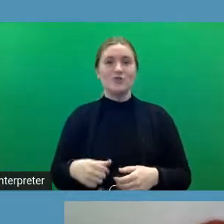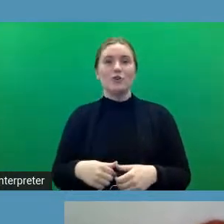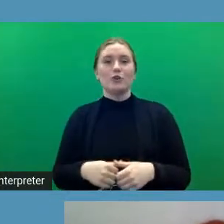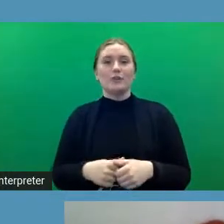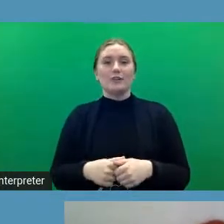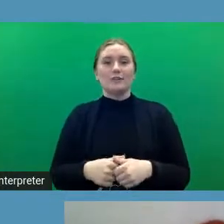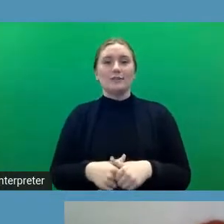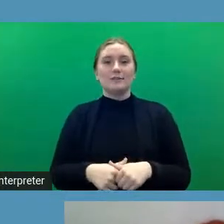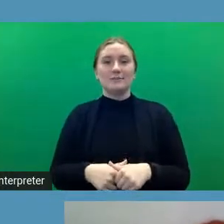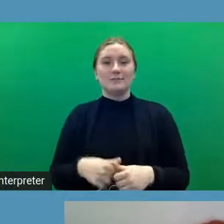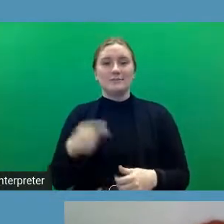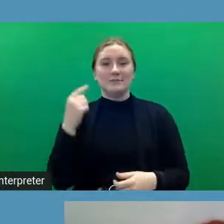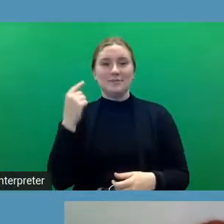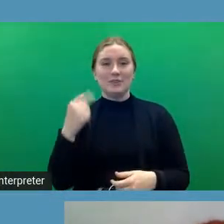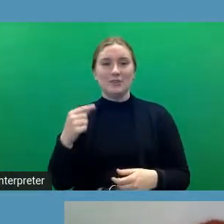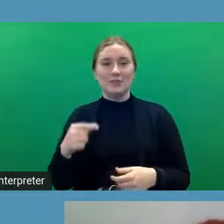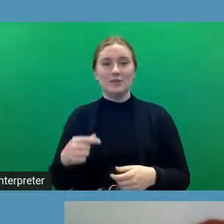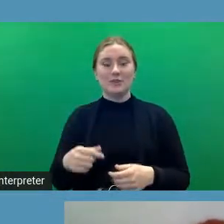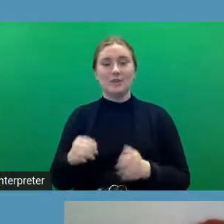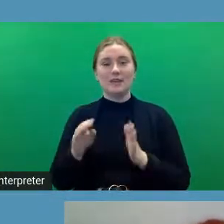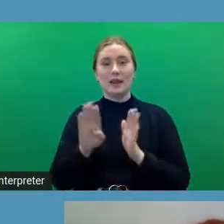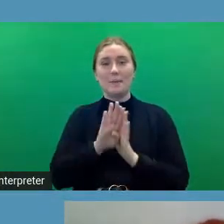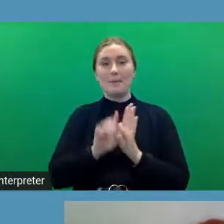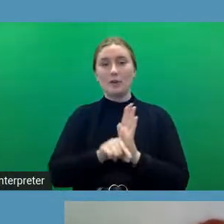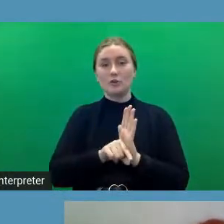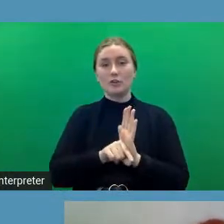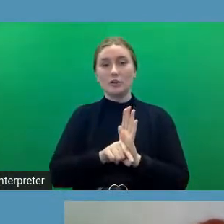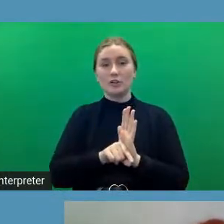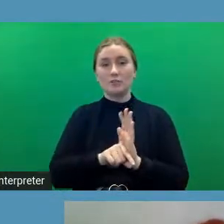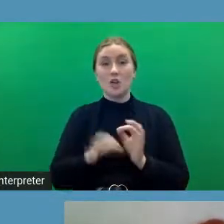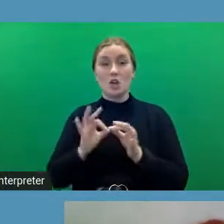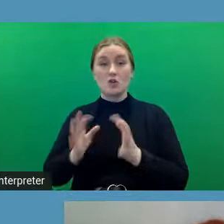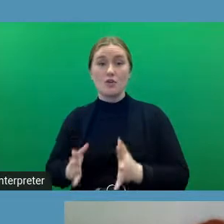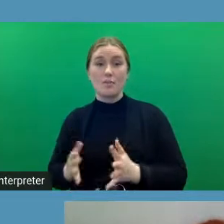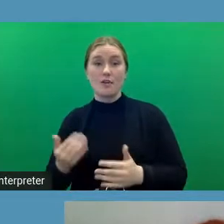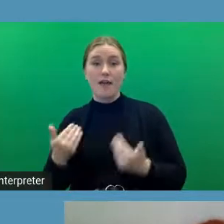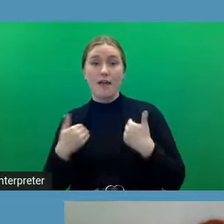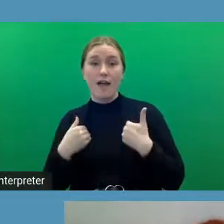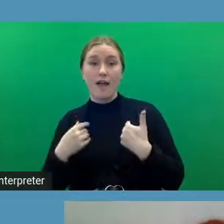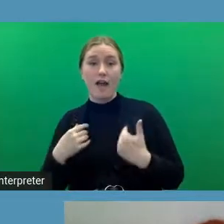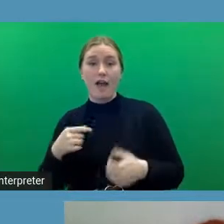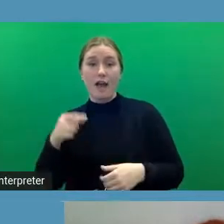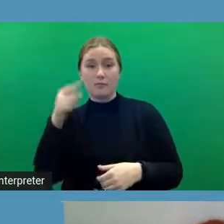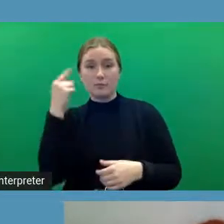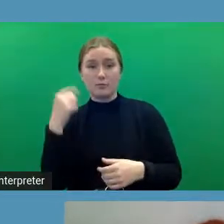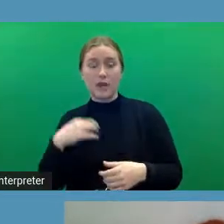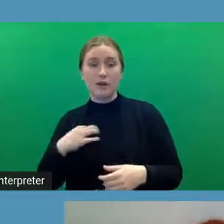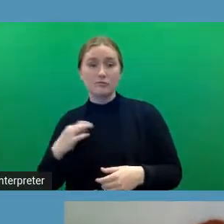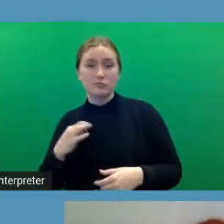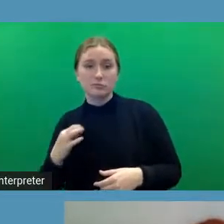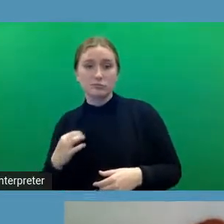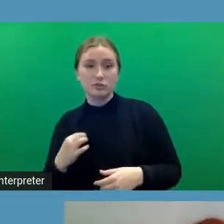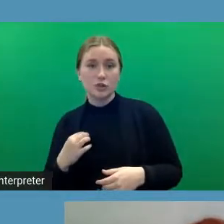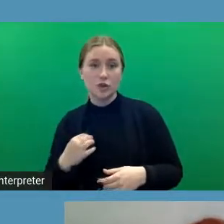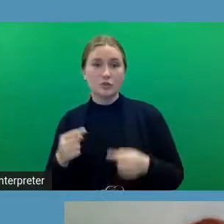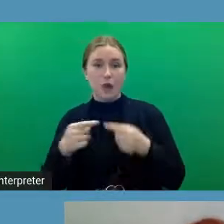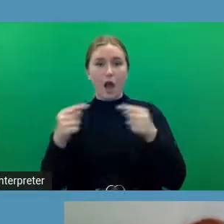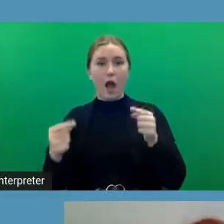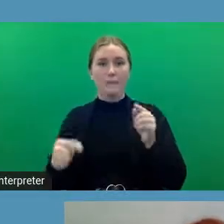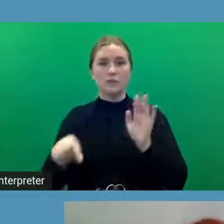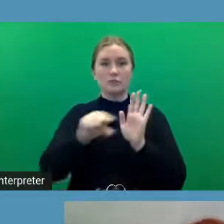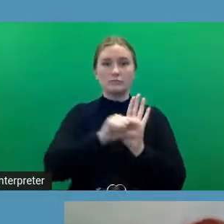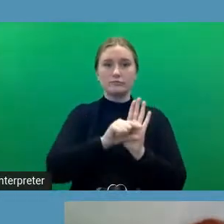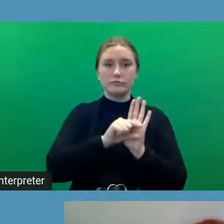black. And so it's quite high contrast. And then if we wanted to take that interpretation and drop that and overlay that